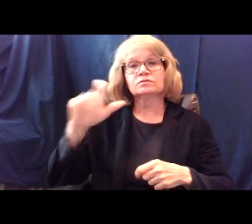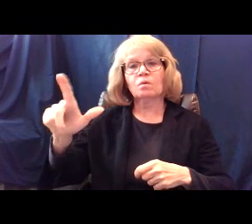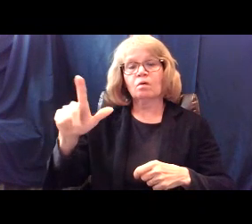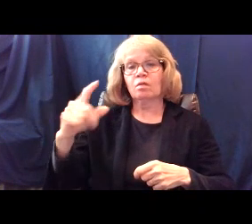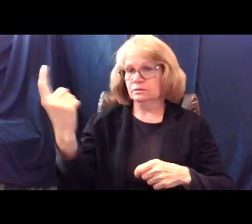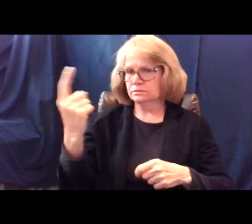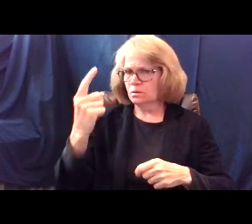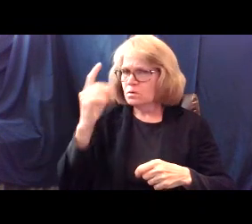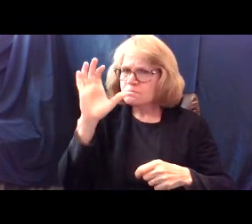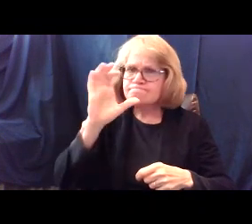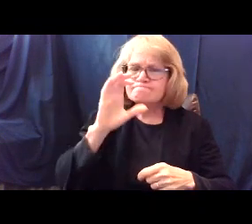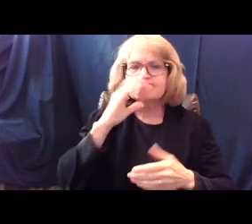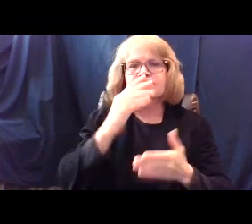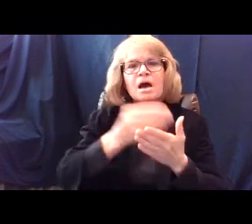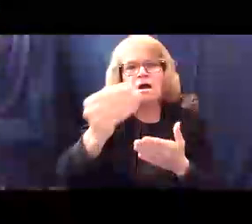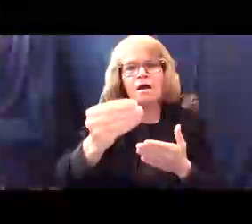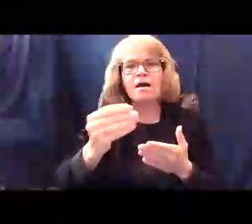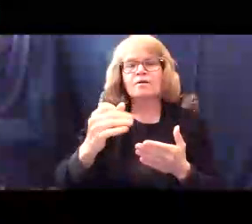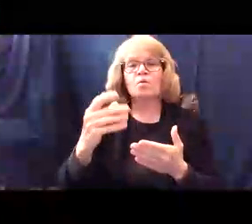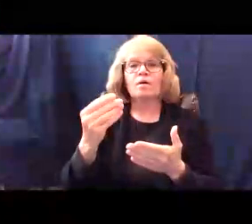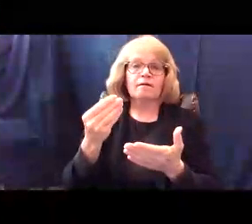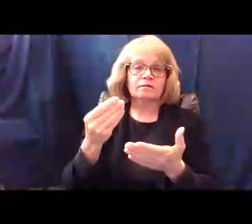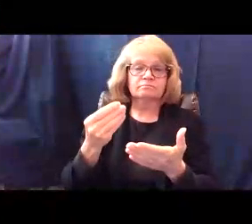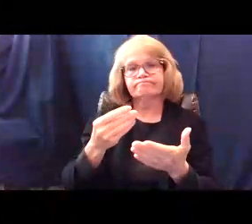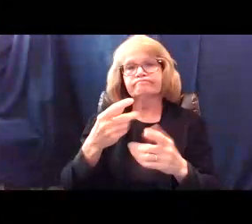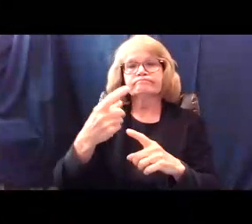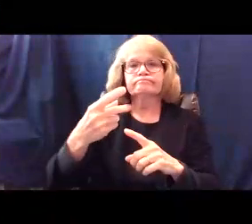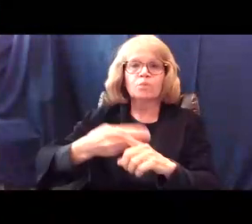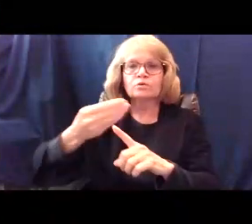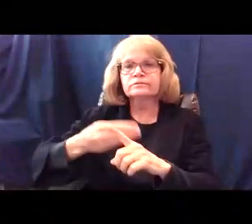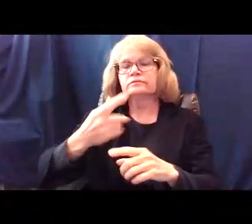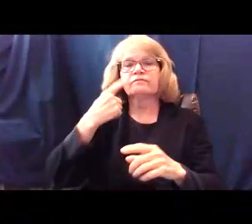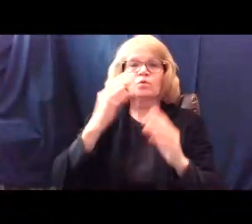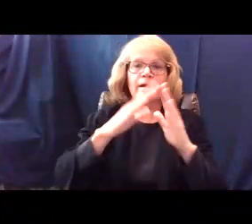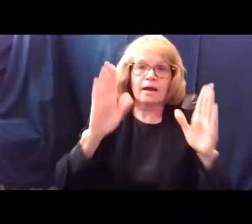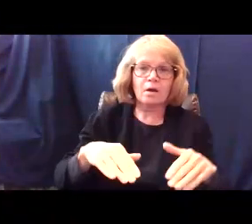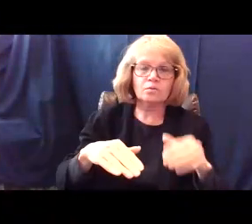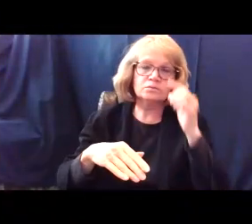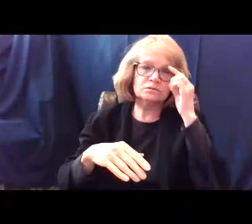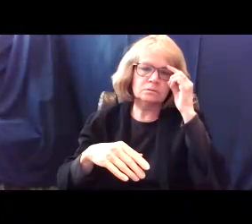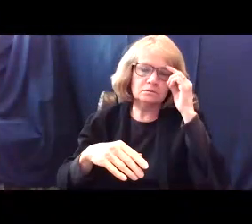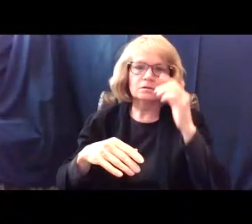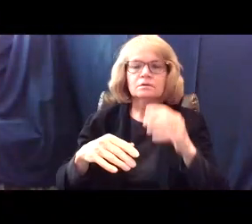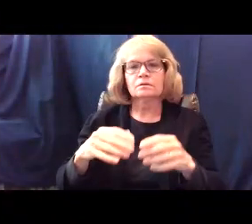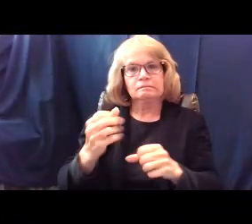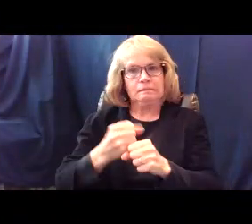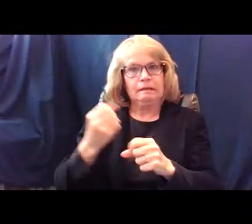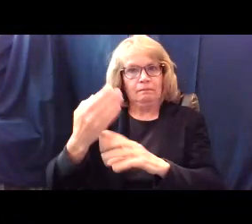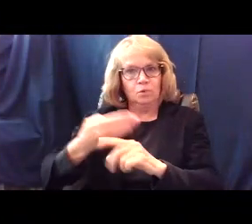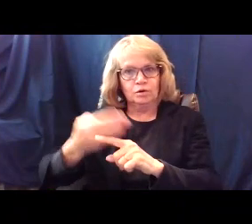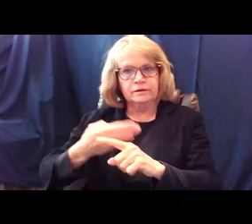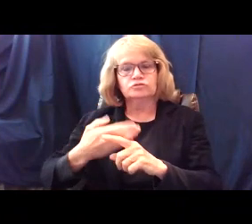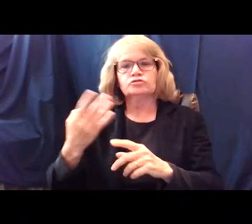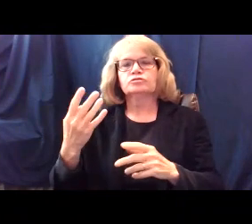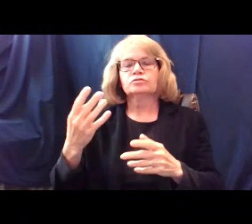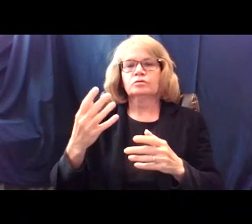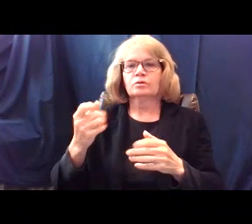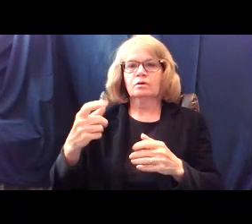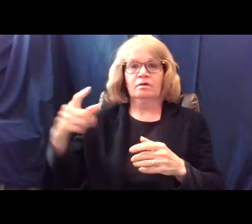or refinance a home, appraising the value of that house, getting a mortgage, and those